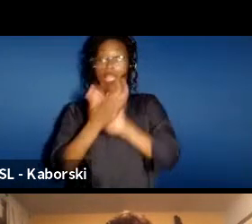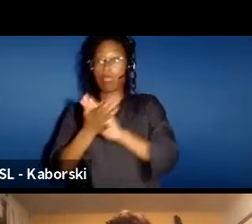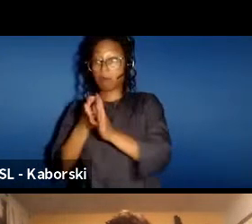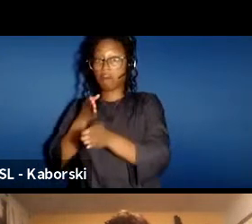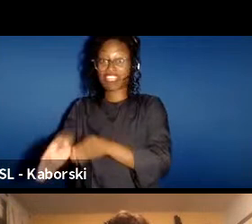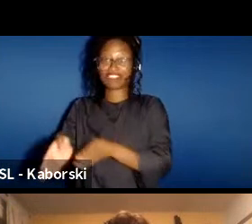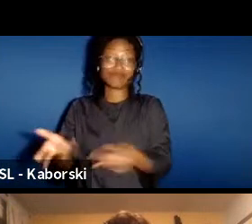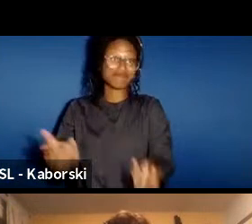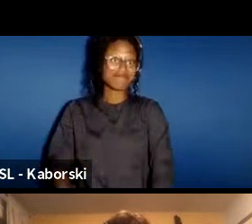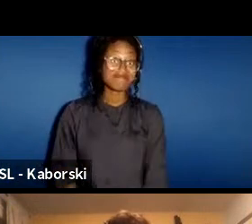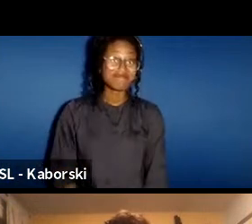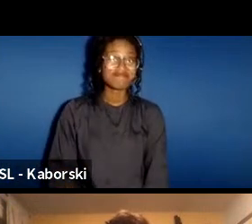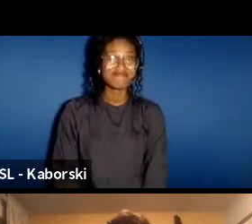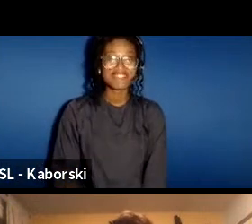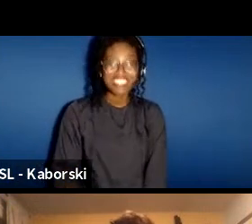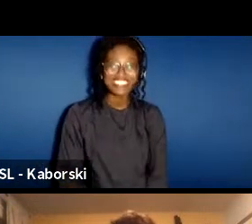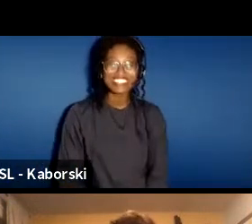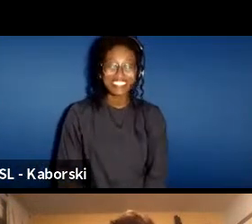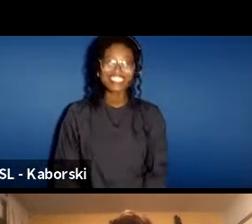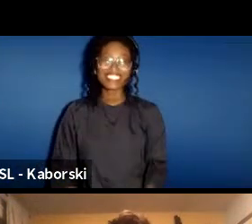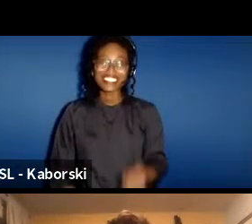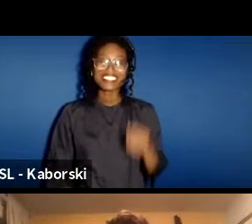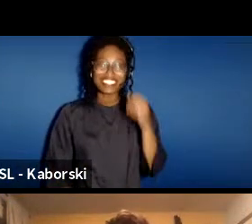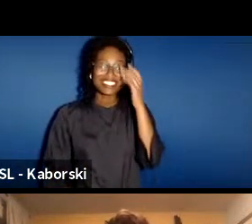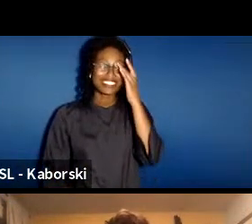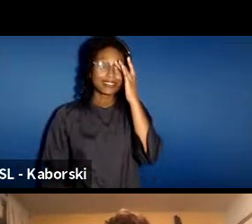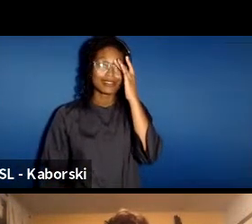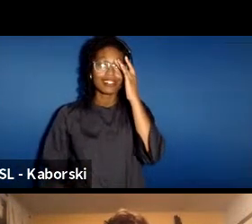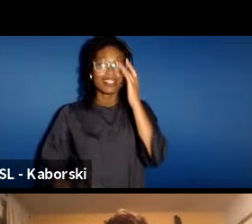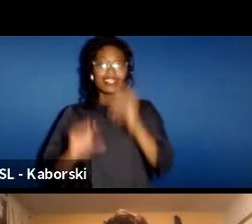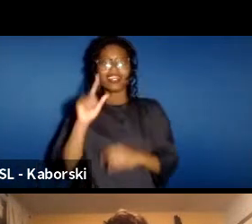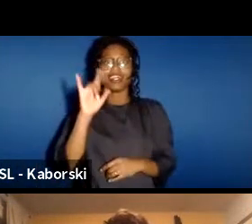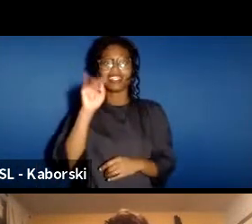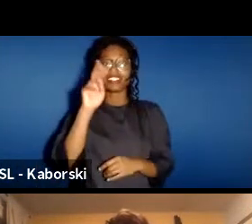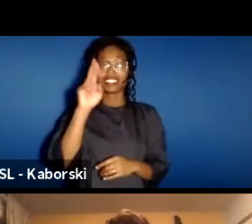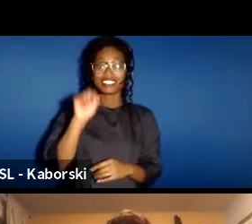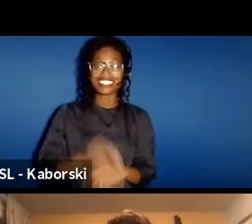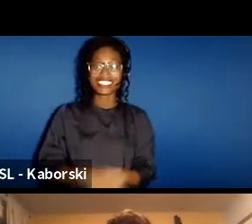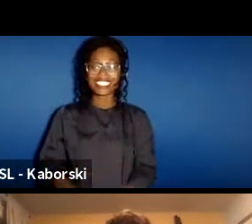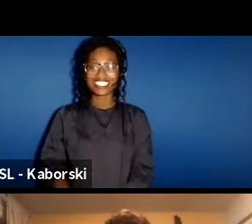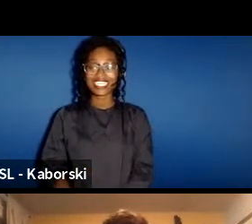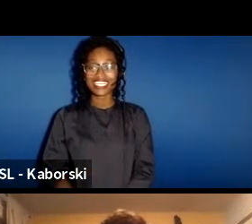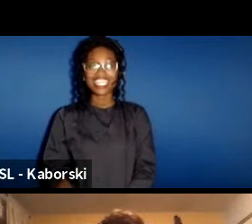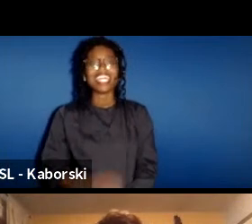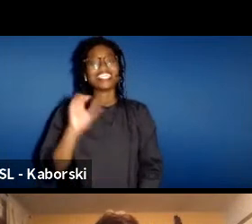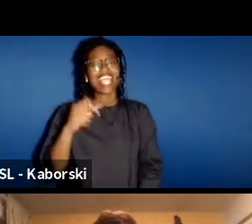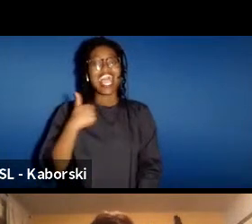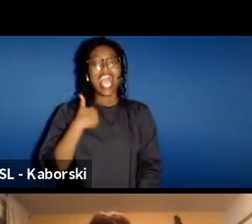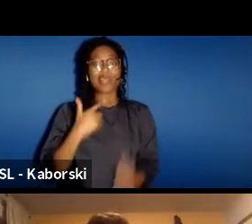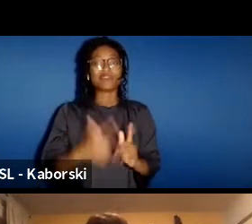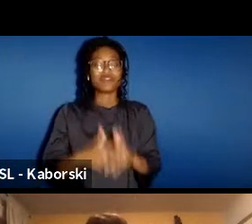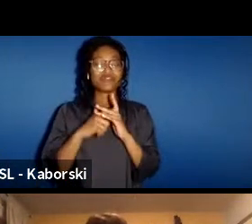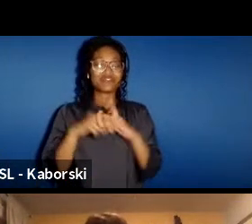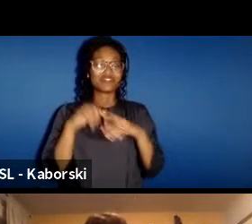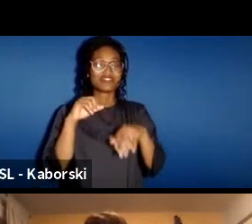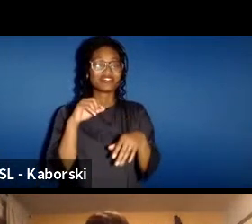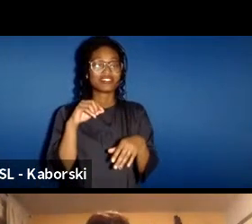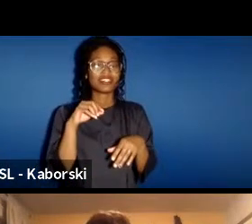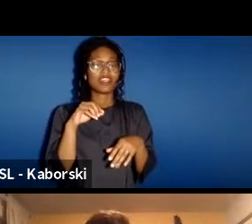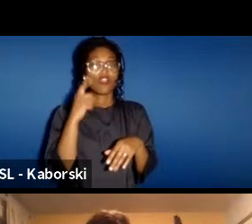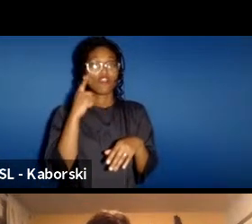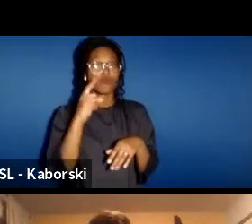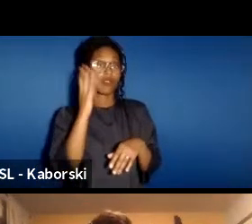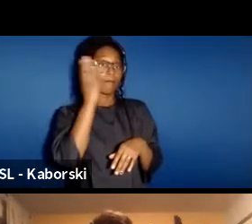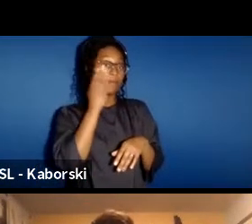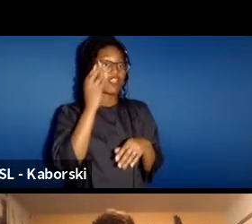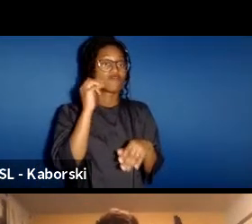profession. Nice. Austin? Yeah, I actually started in beer for